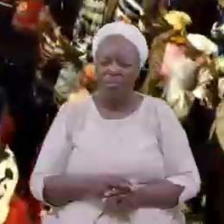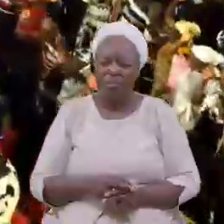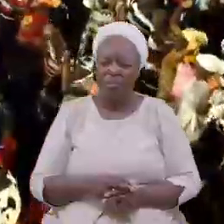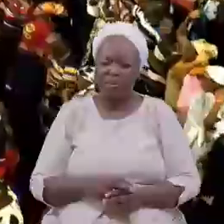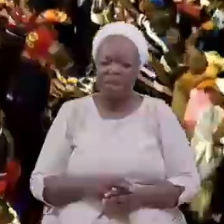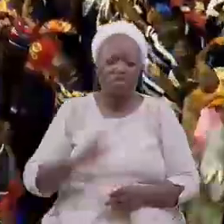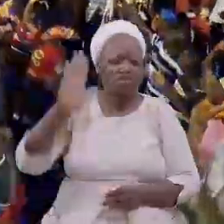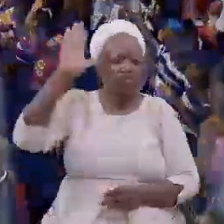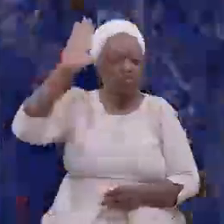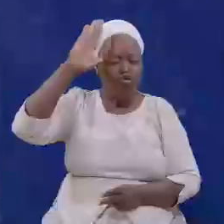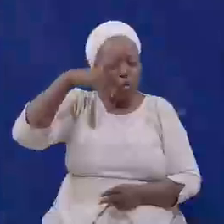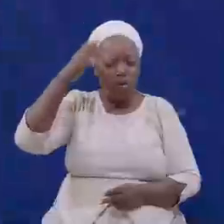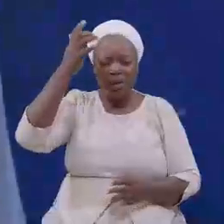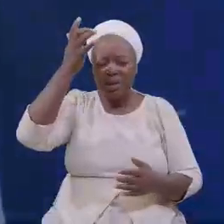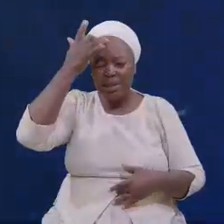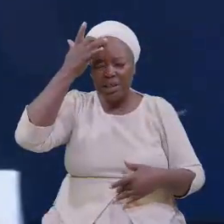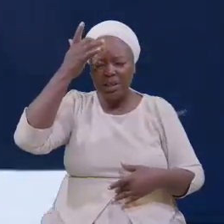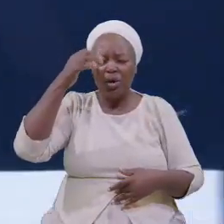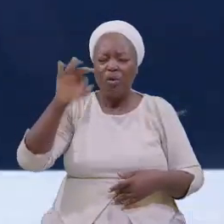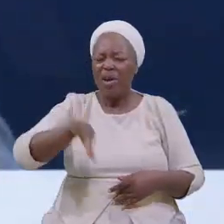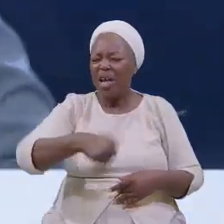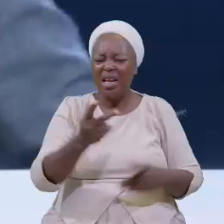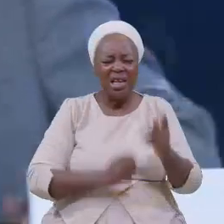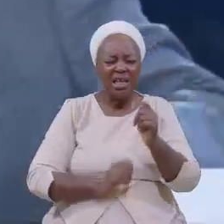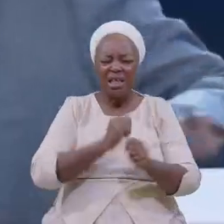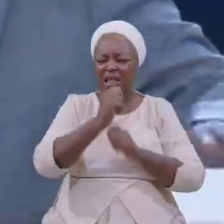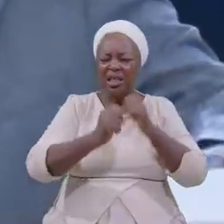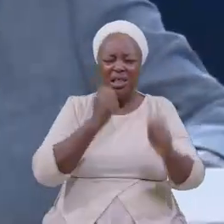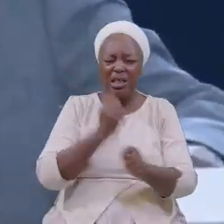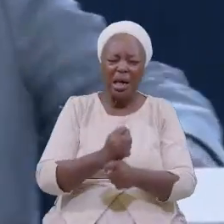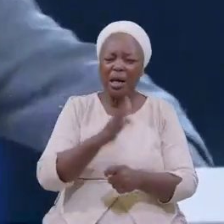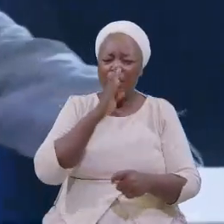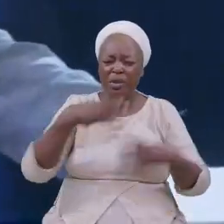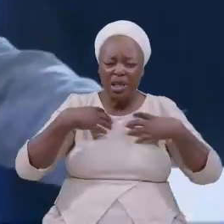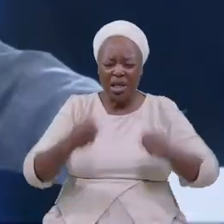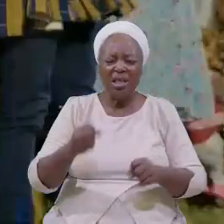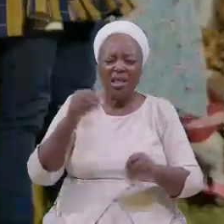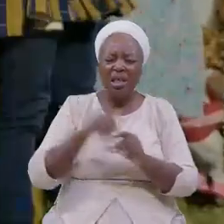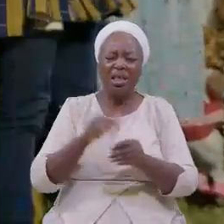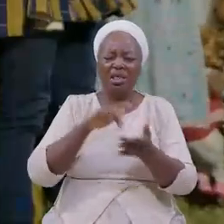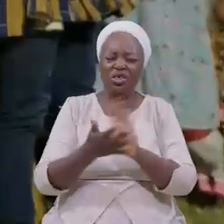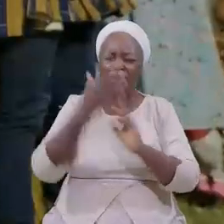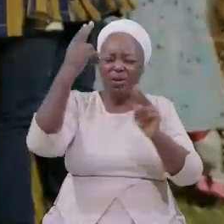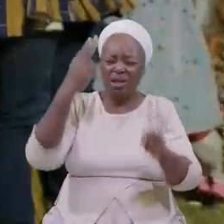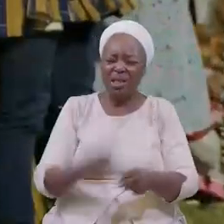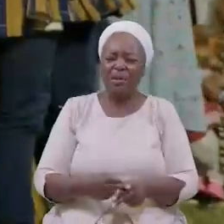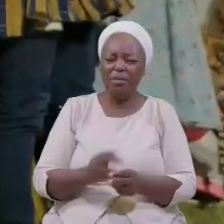Incurable disease of any type, be healed in Jesus' name.